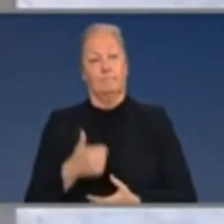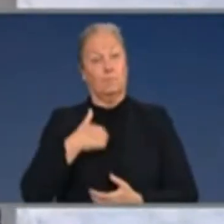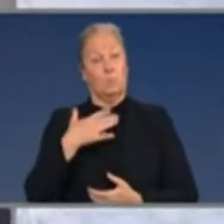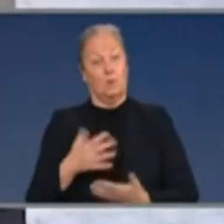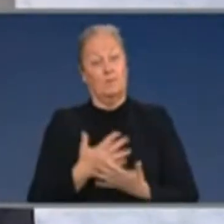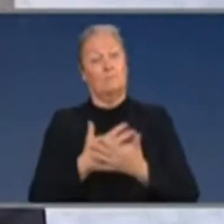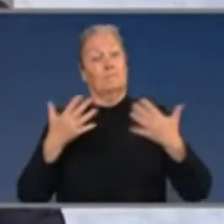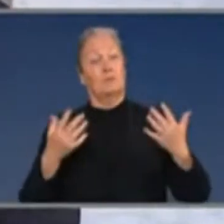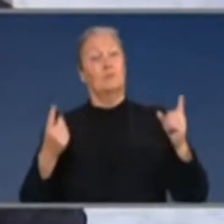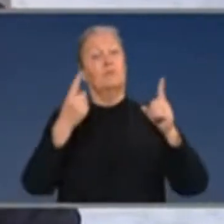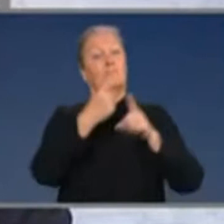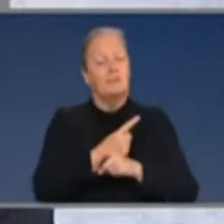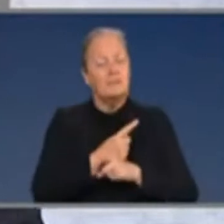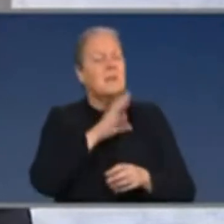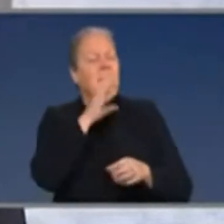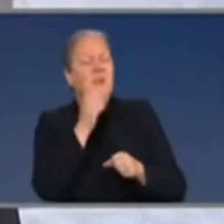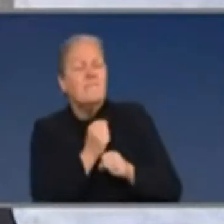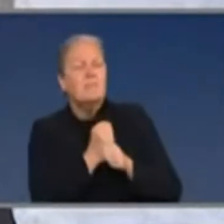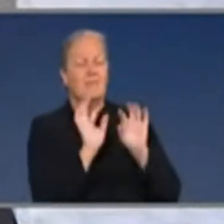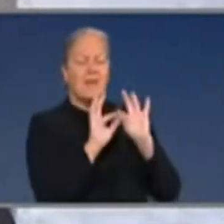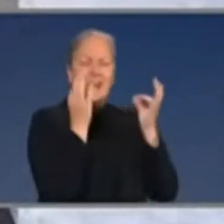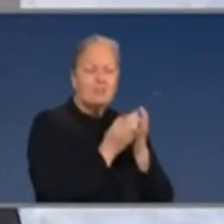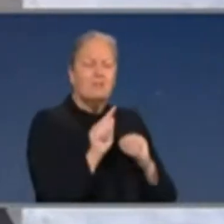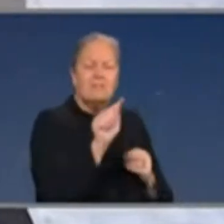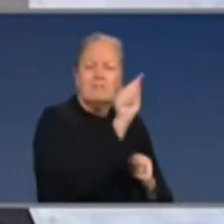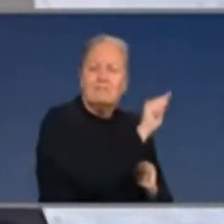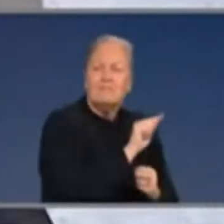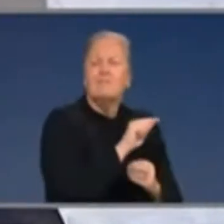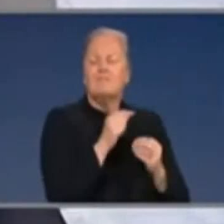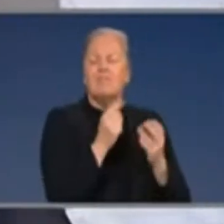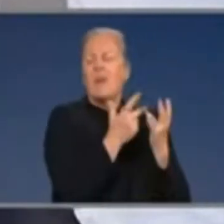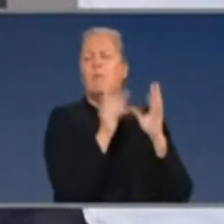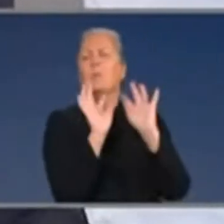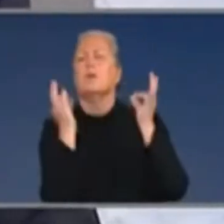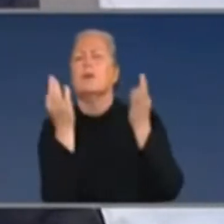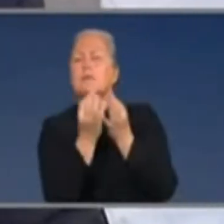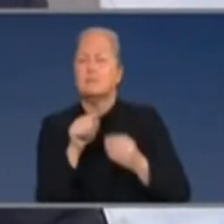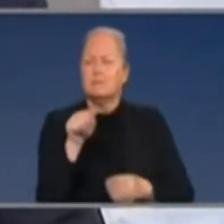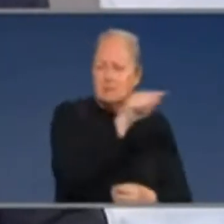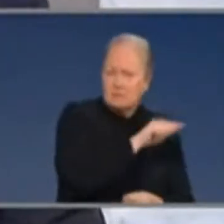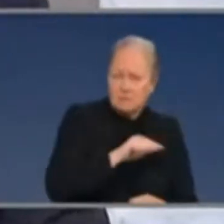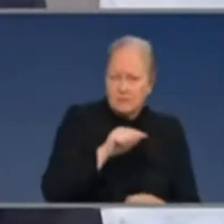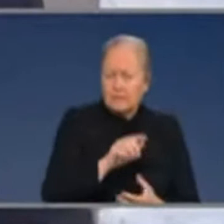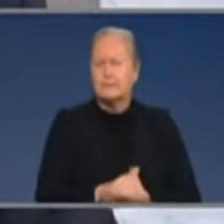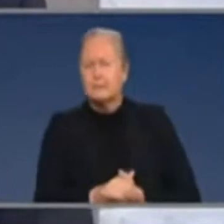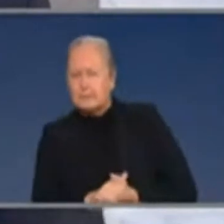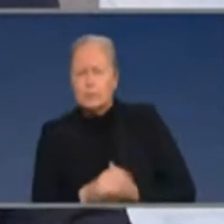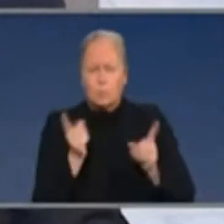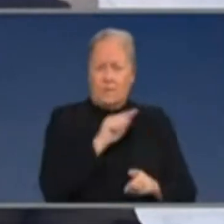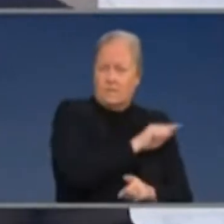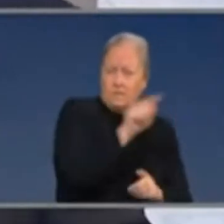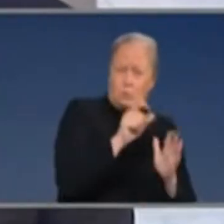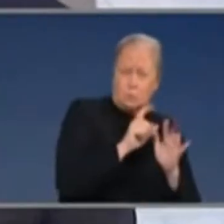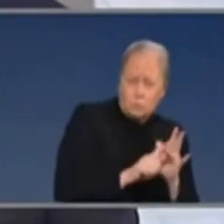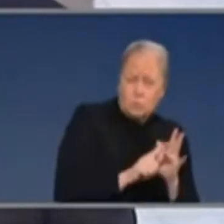transforming mainstream government agencies and institutions and how they conceive these challenges and how they go